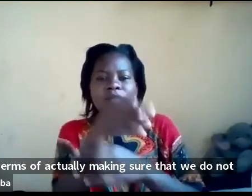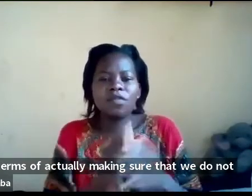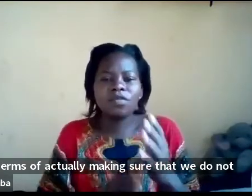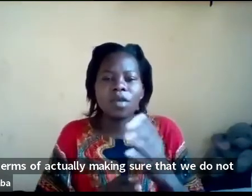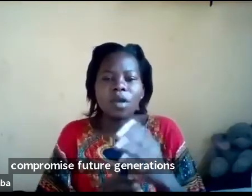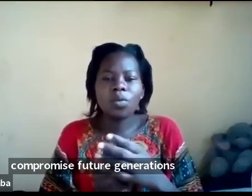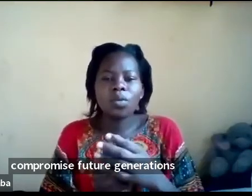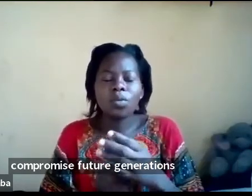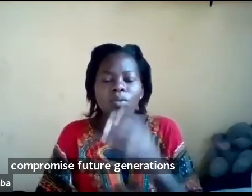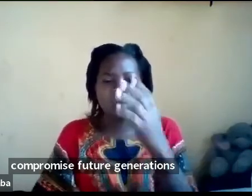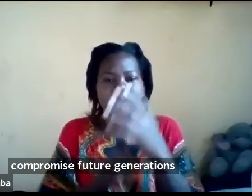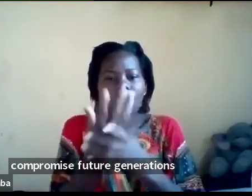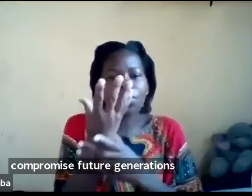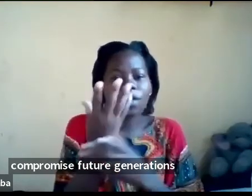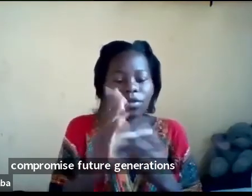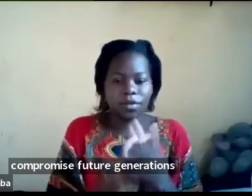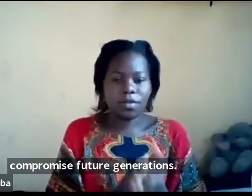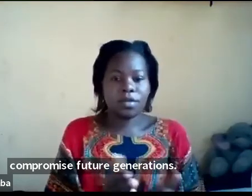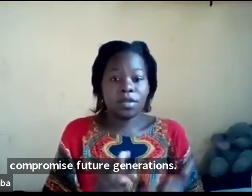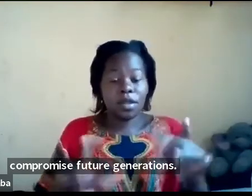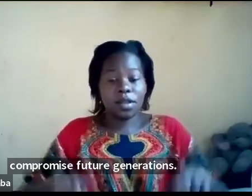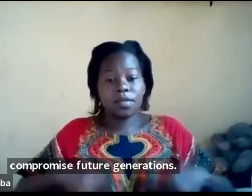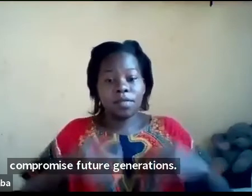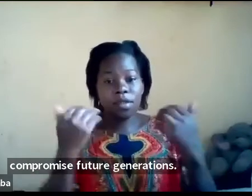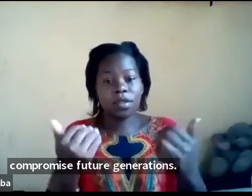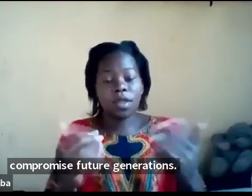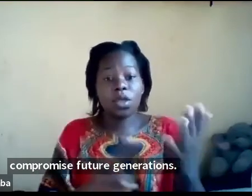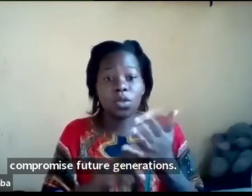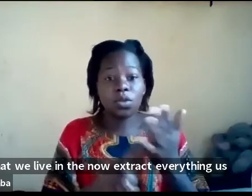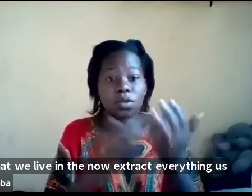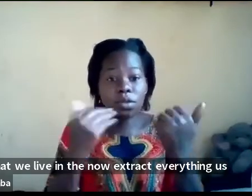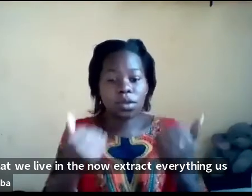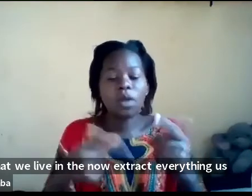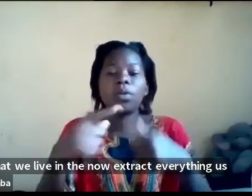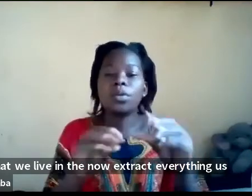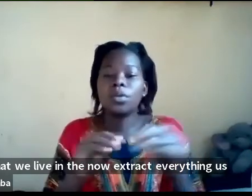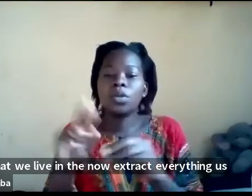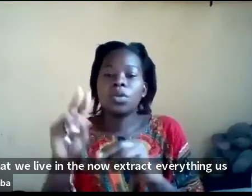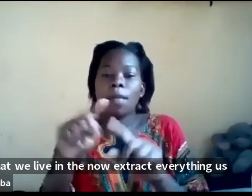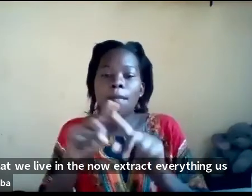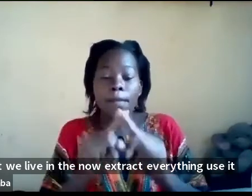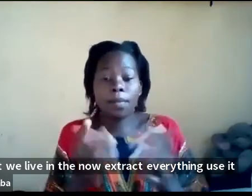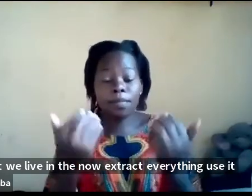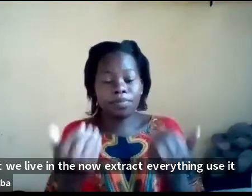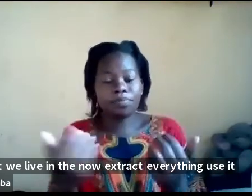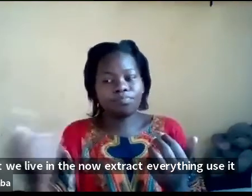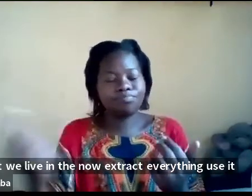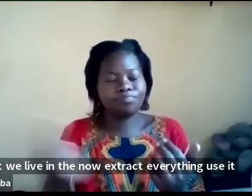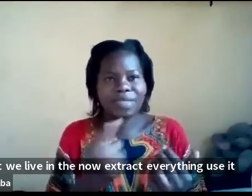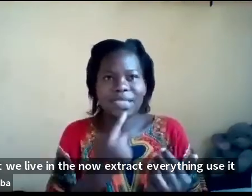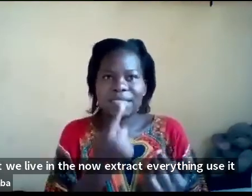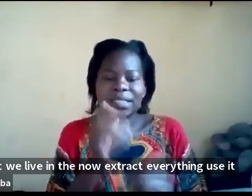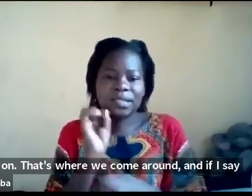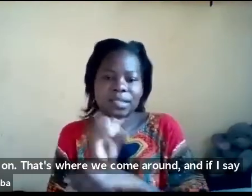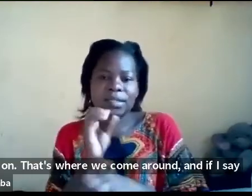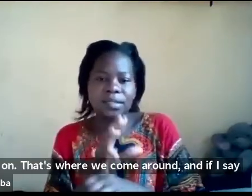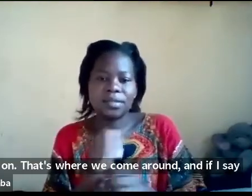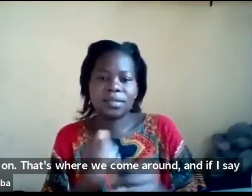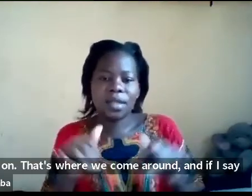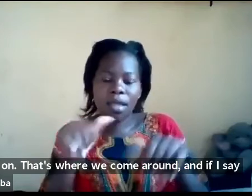that we live in the now, extract everything, use it, and move on. No. So that's why we come around and emphasize the issue of